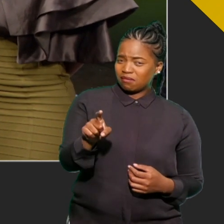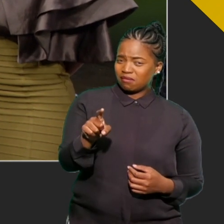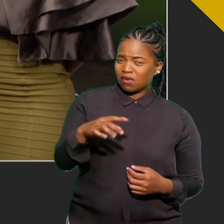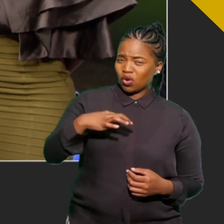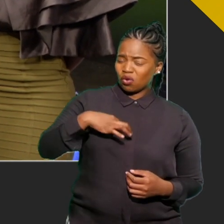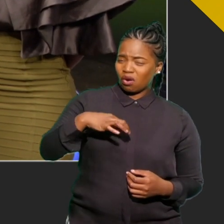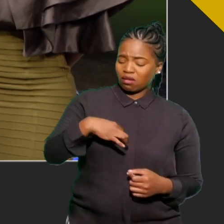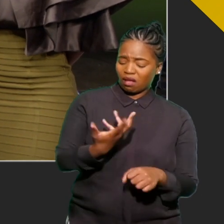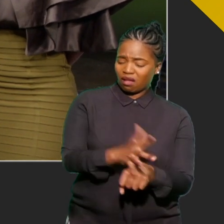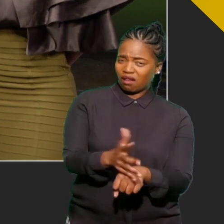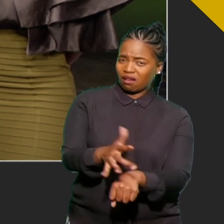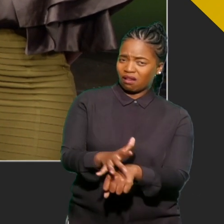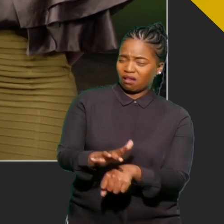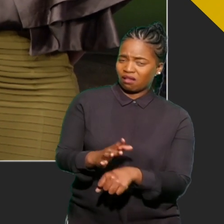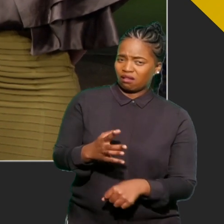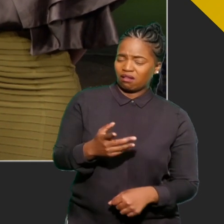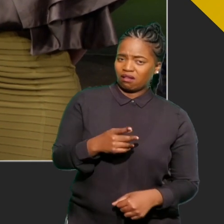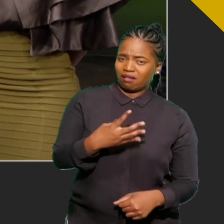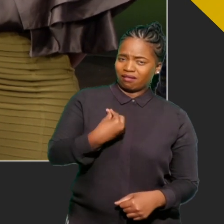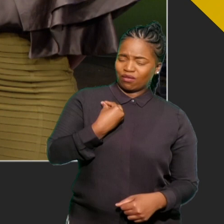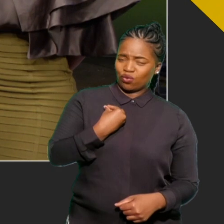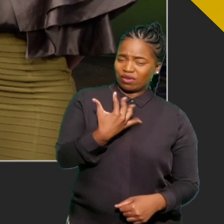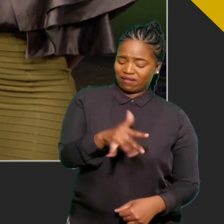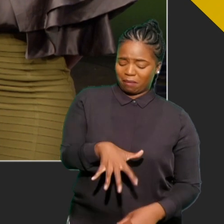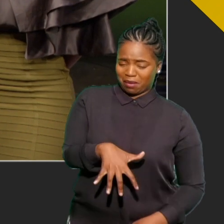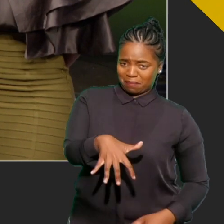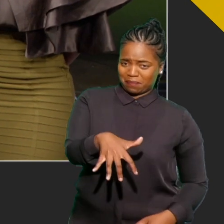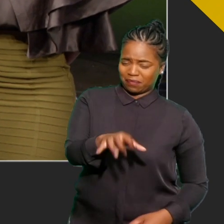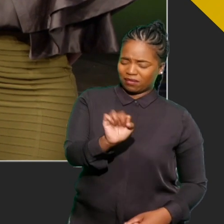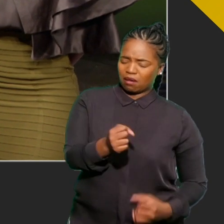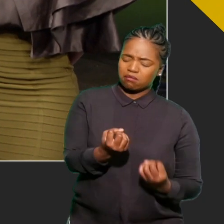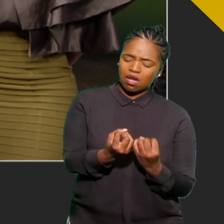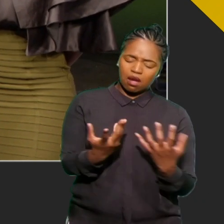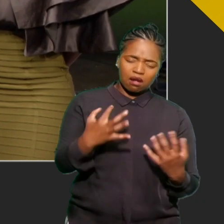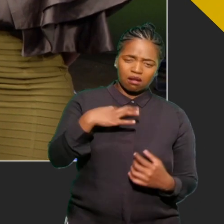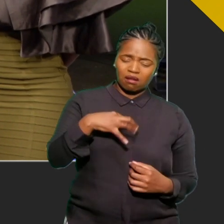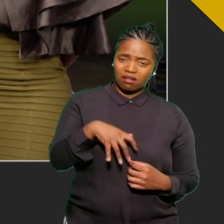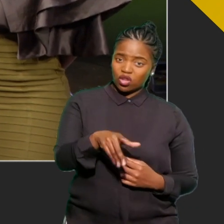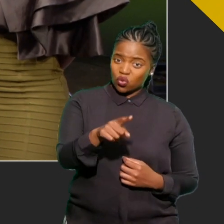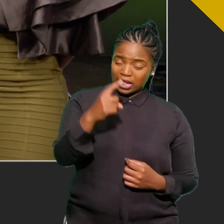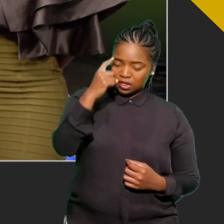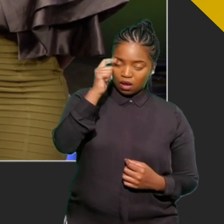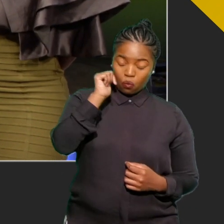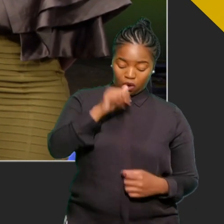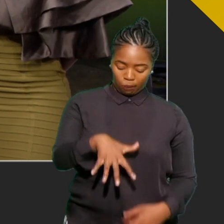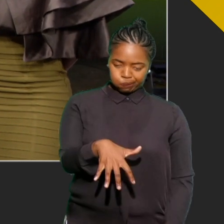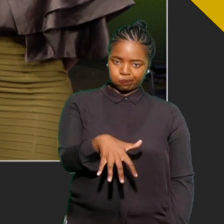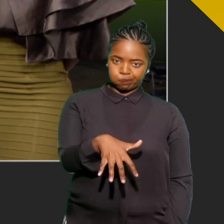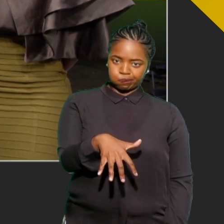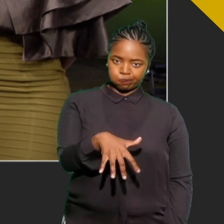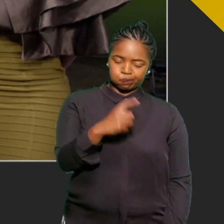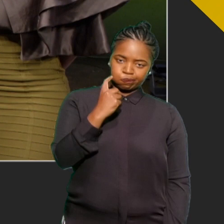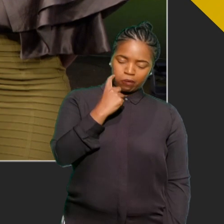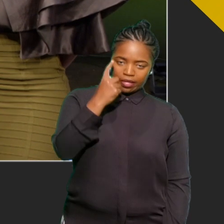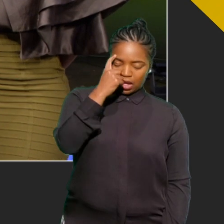the statistics show us gore it's one of the leading causes ya gore young girls pass away. So did you ever even we inaganele go inagana taba